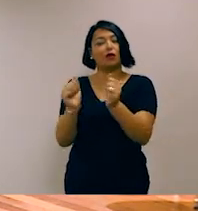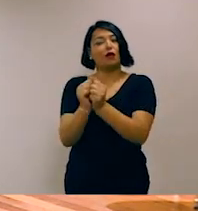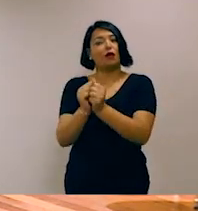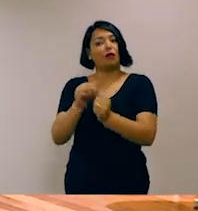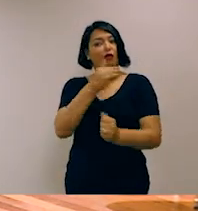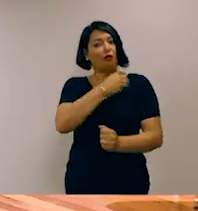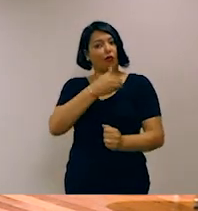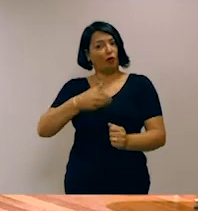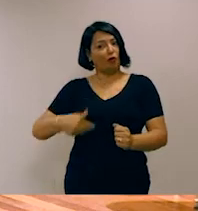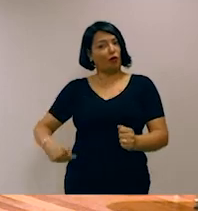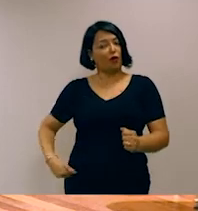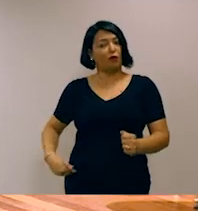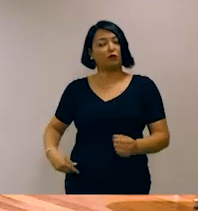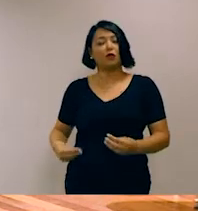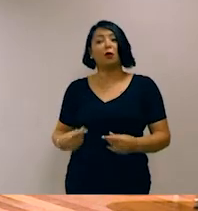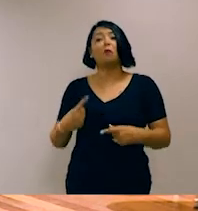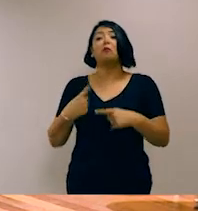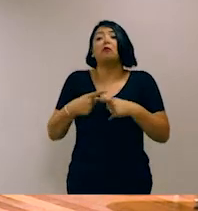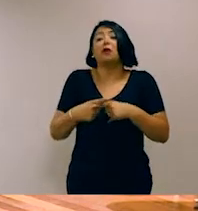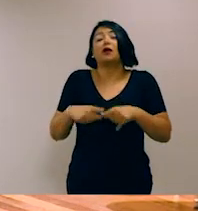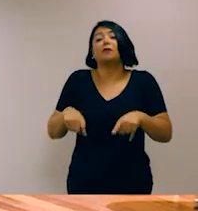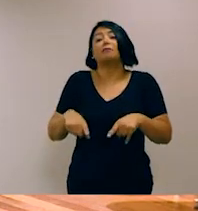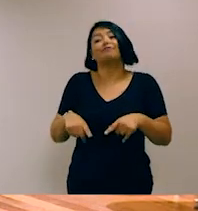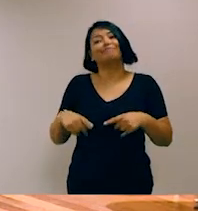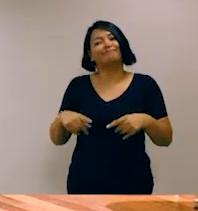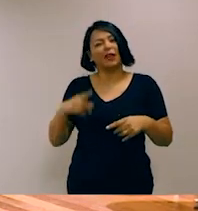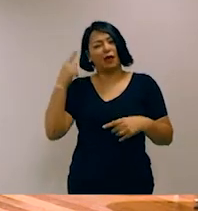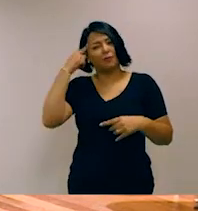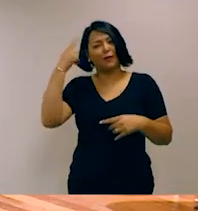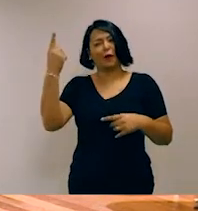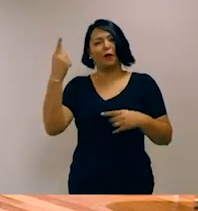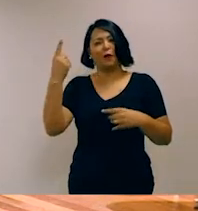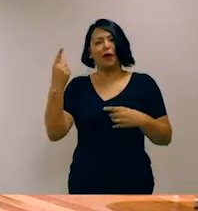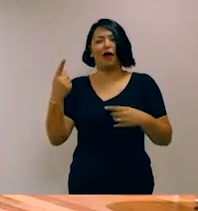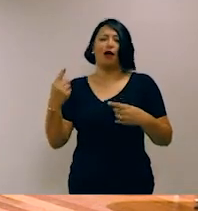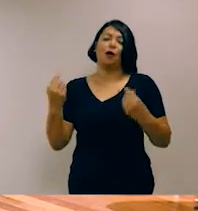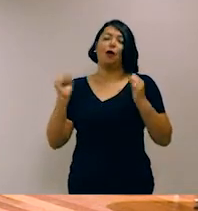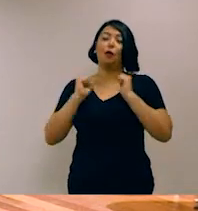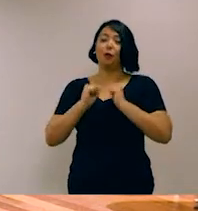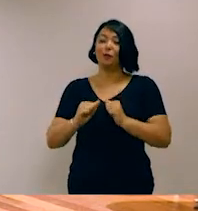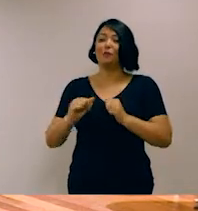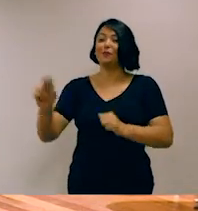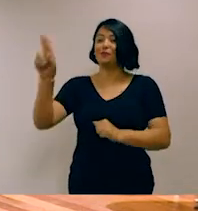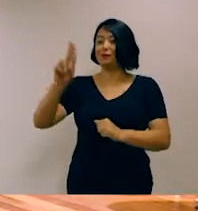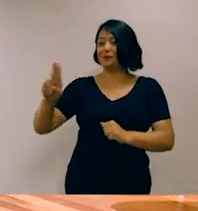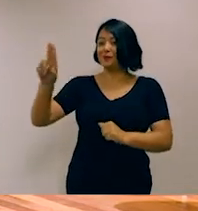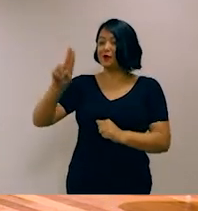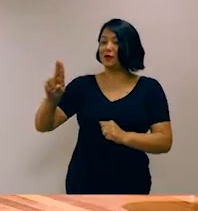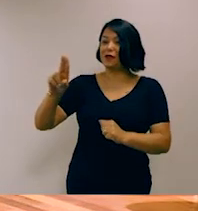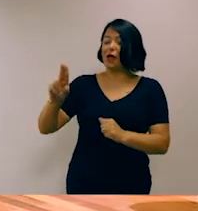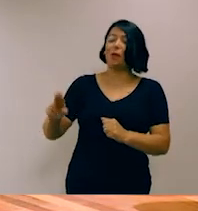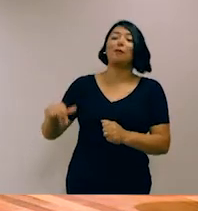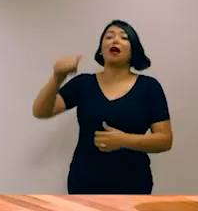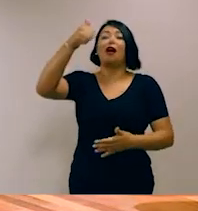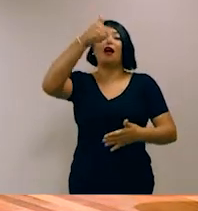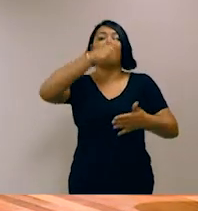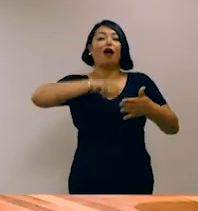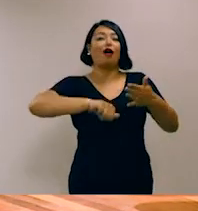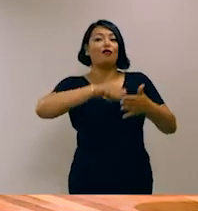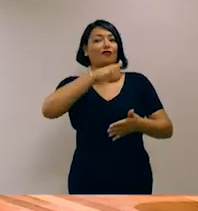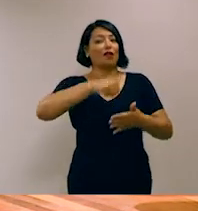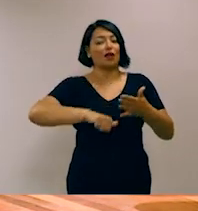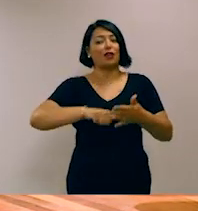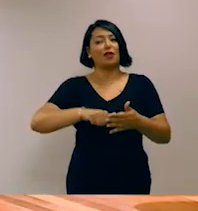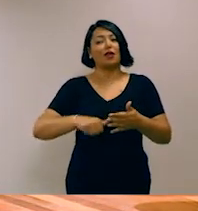these communication channels, so that we can notice this feeling of how the public